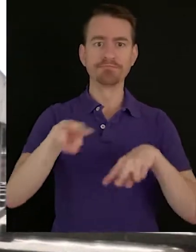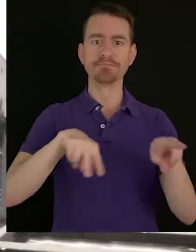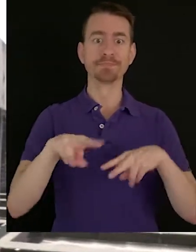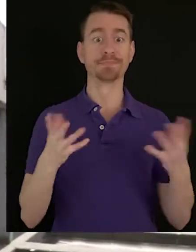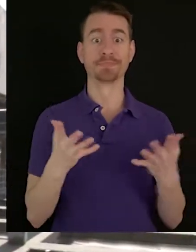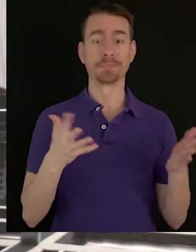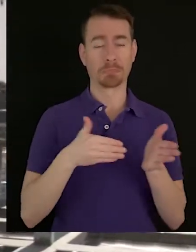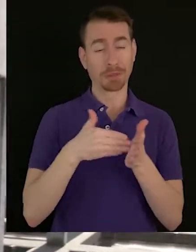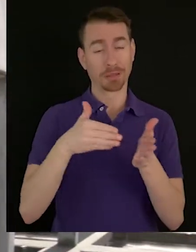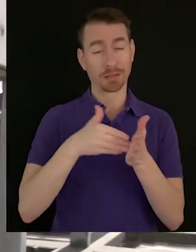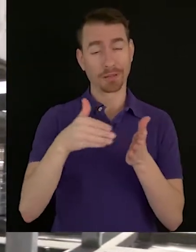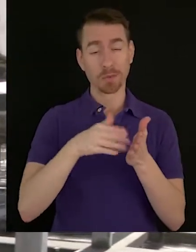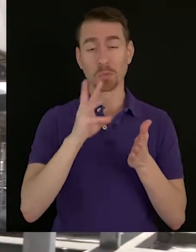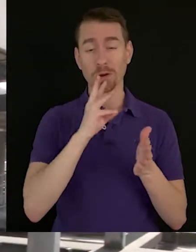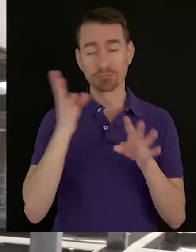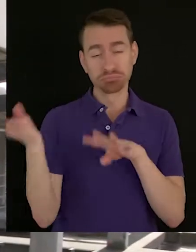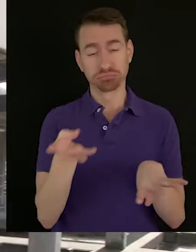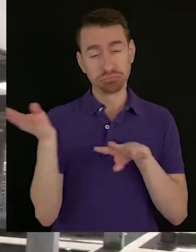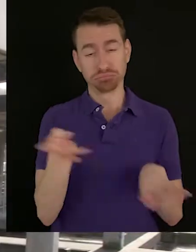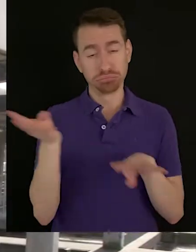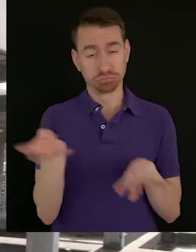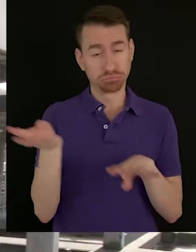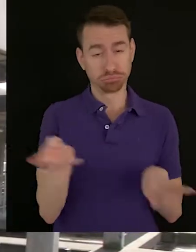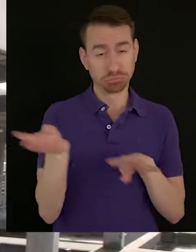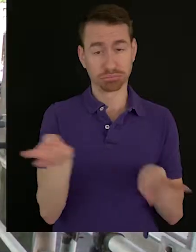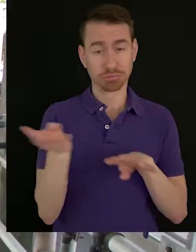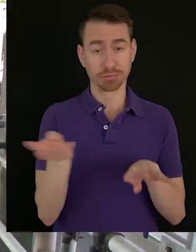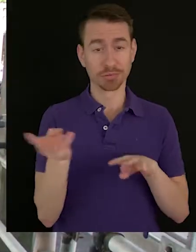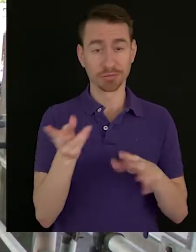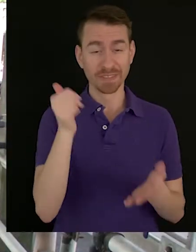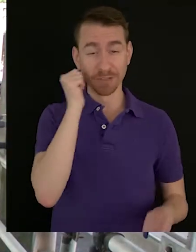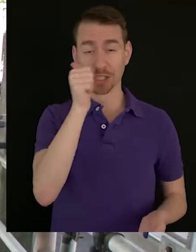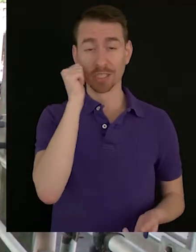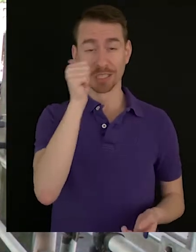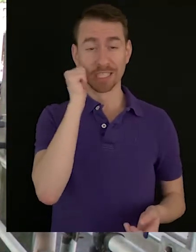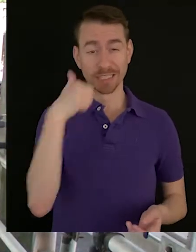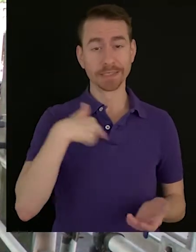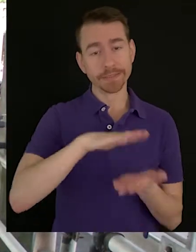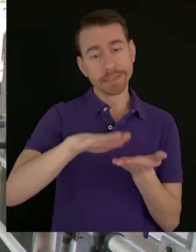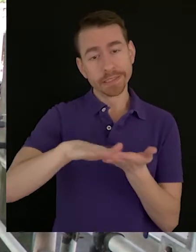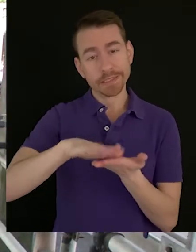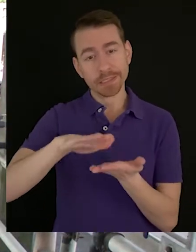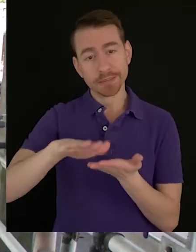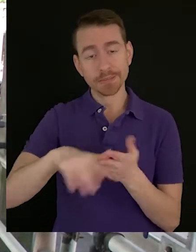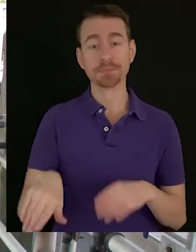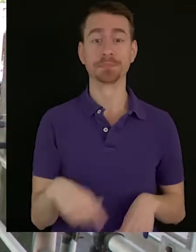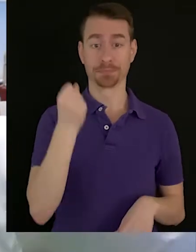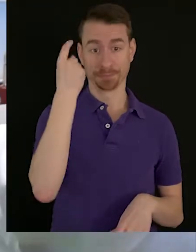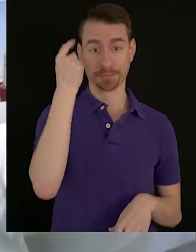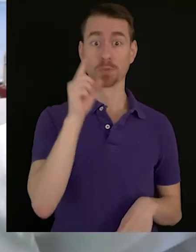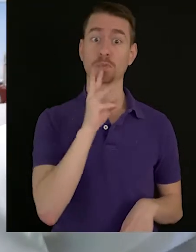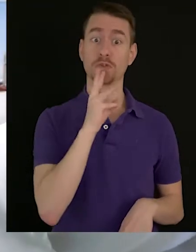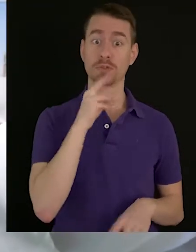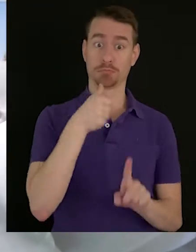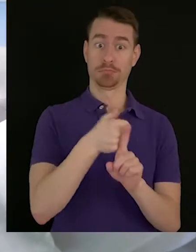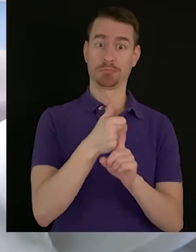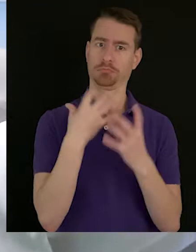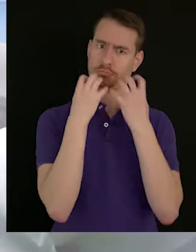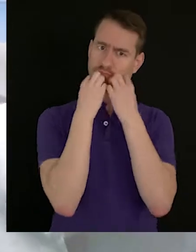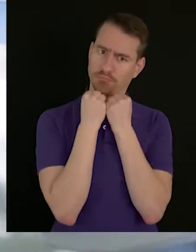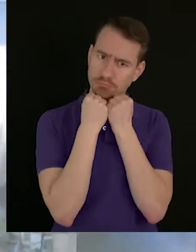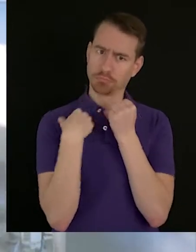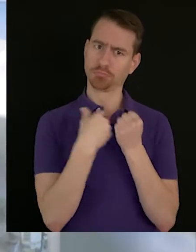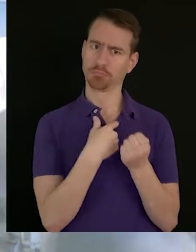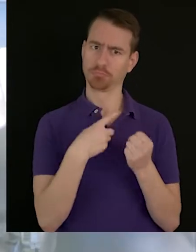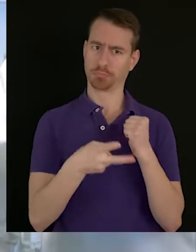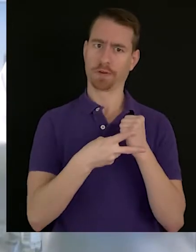how millions of gallons of wastewater are cleaned every day at this facility and what valuable